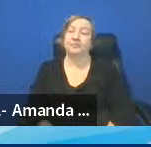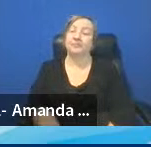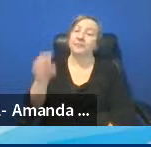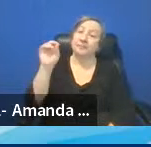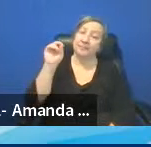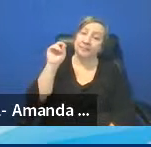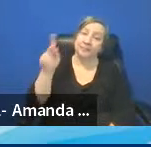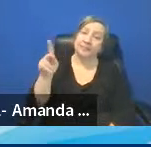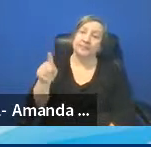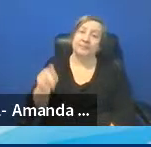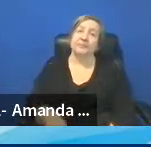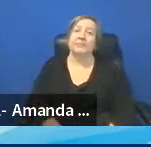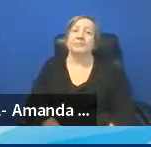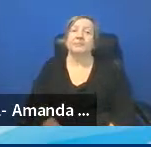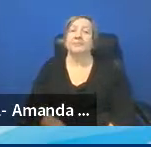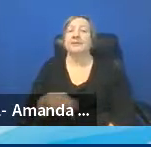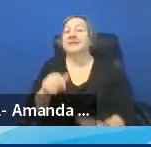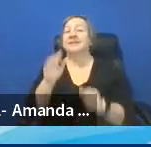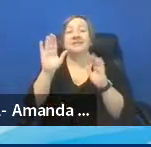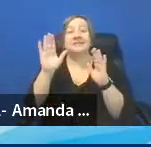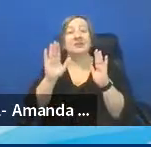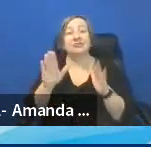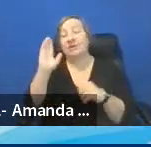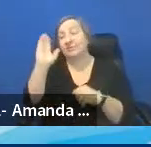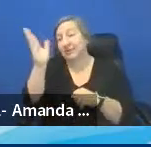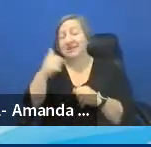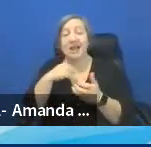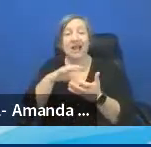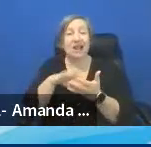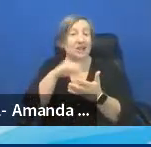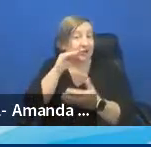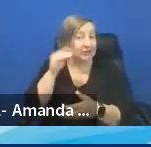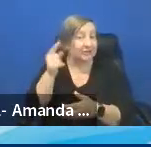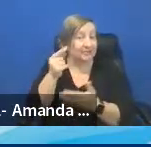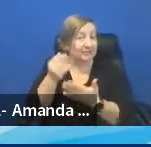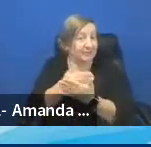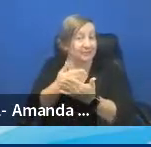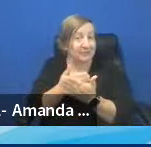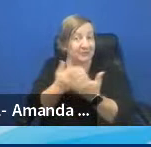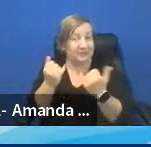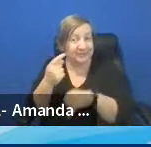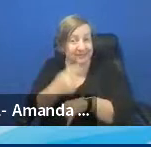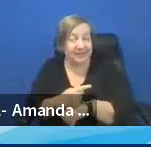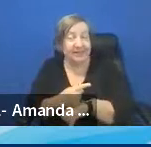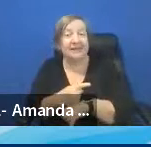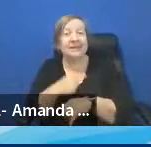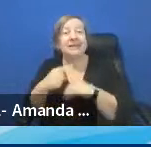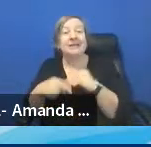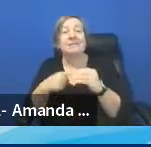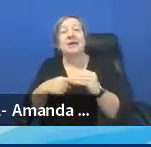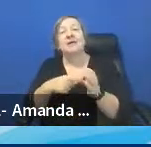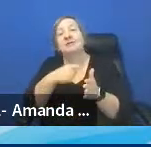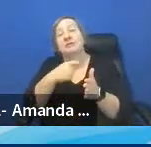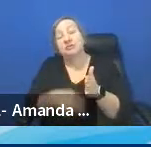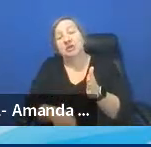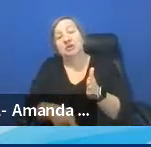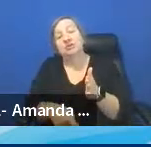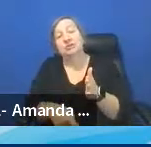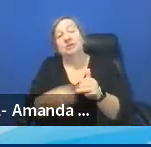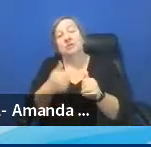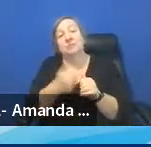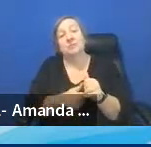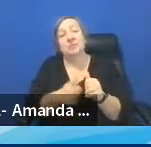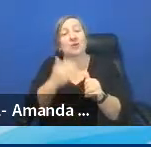Okay. This is a great presentation. I learned something new today about charging per head